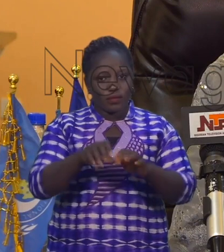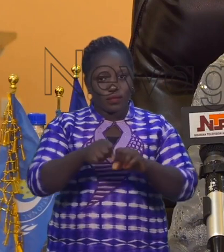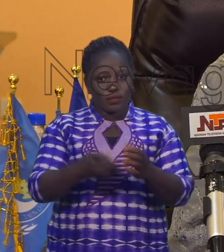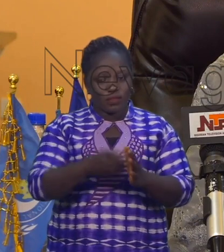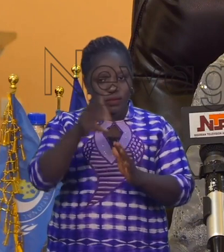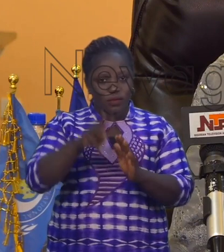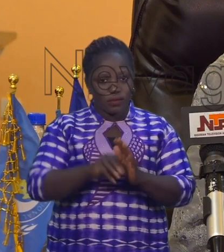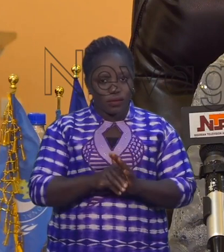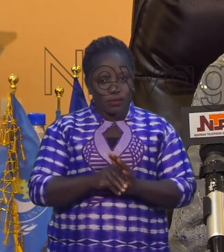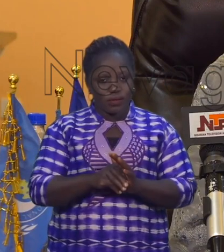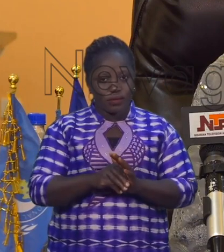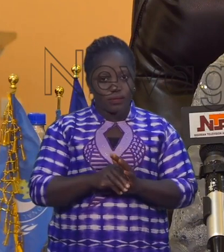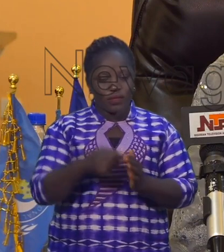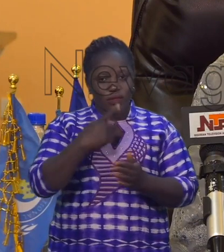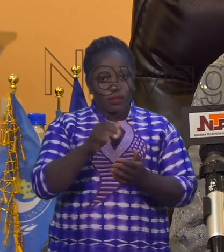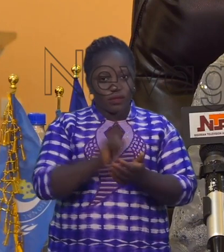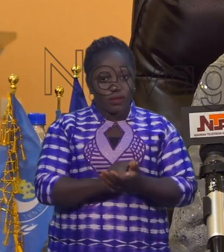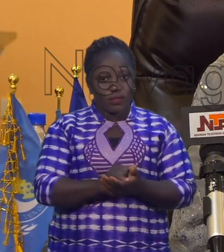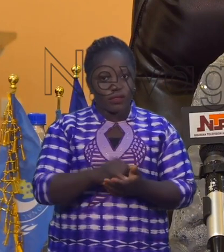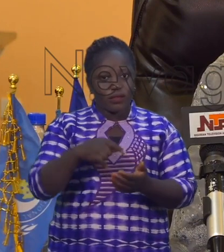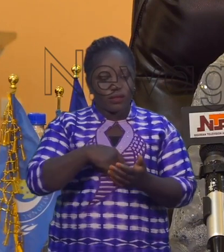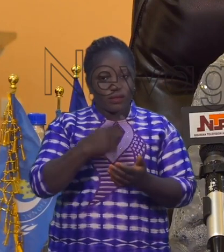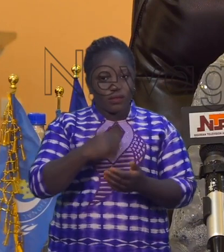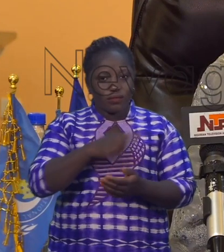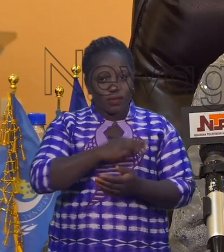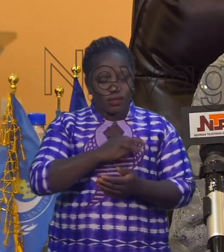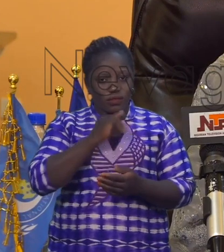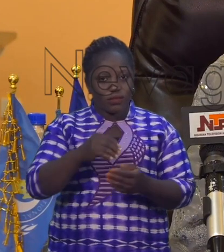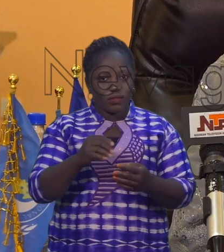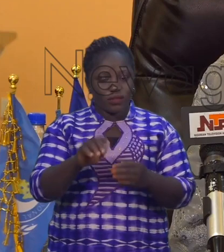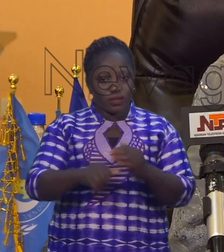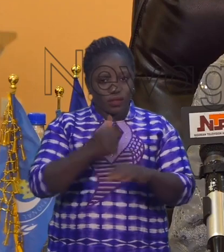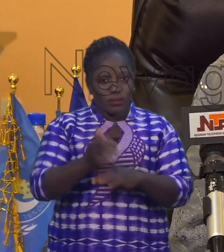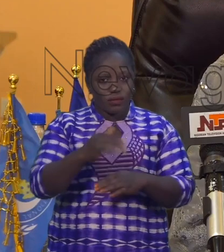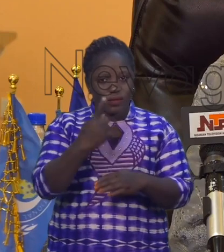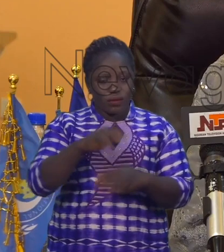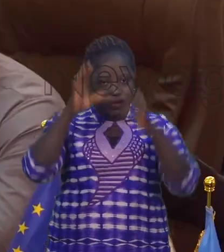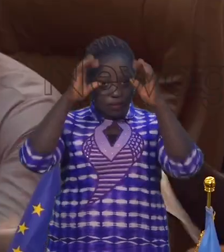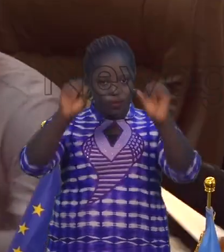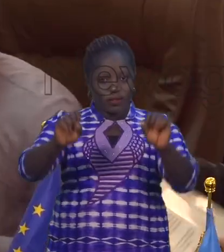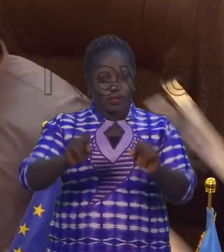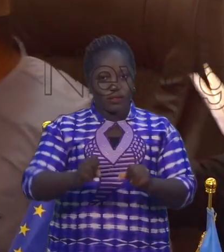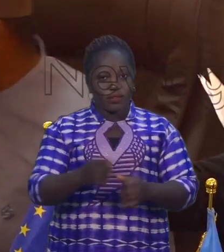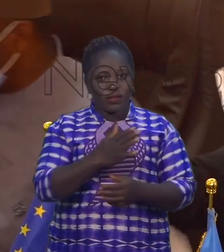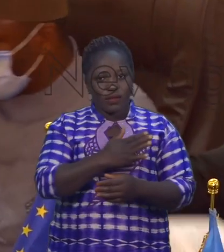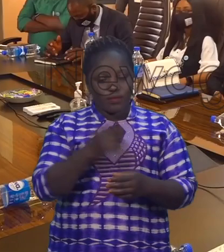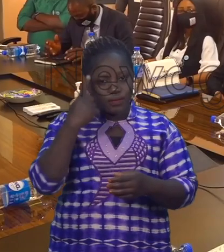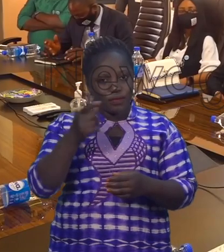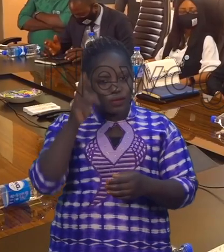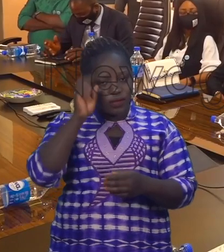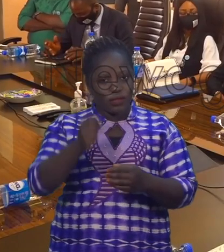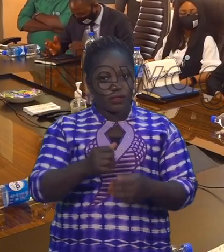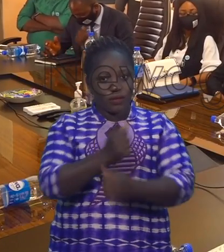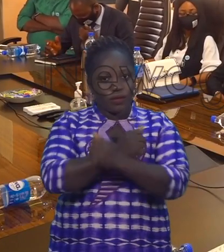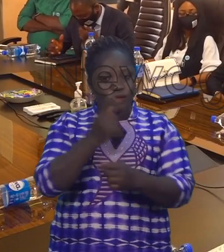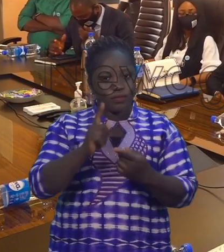Development, Hajia Sadia Umar Farouk, said, though the ministry is newly established by President Muhammadu Buhari due to his passion for helping